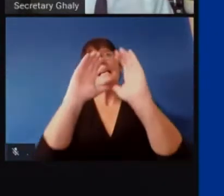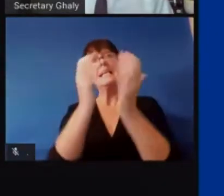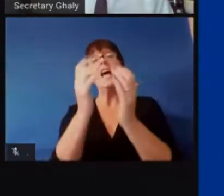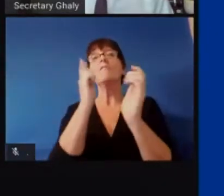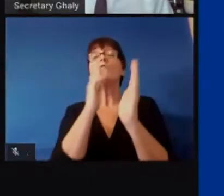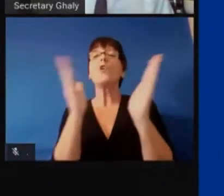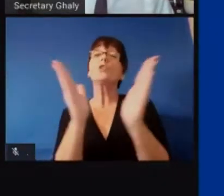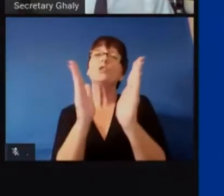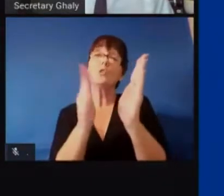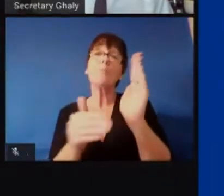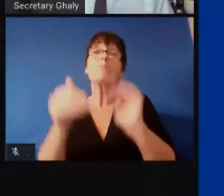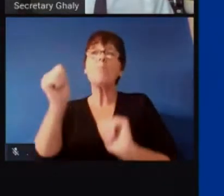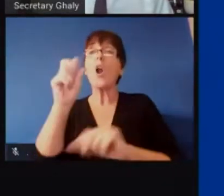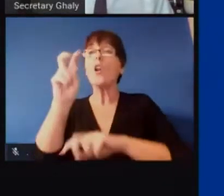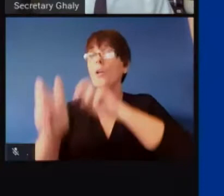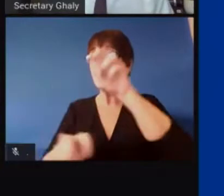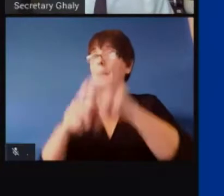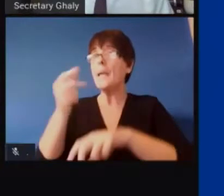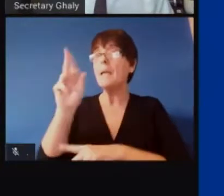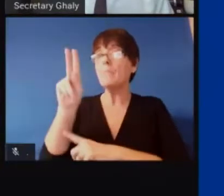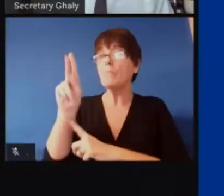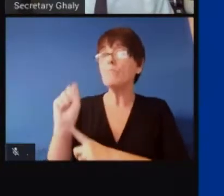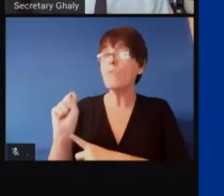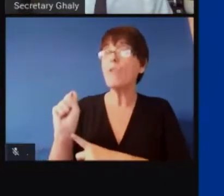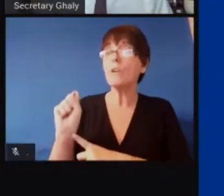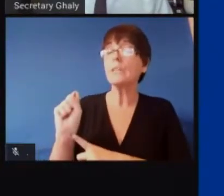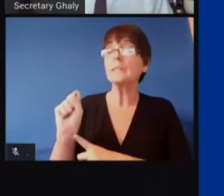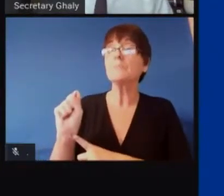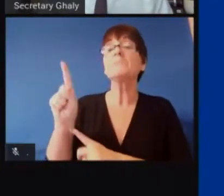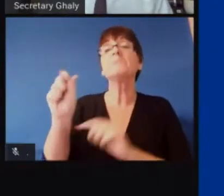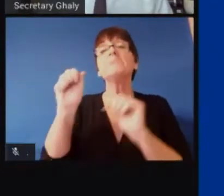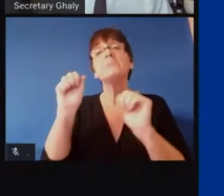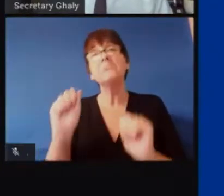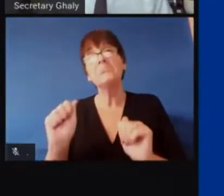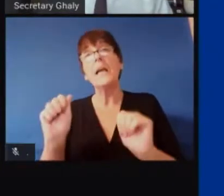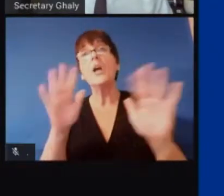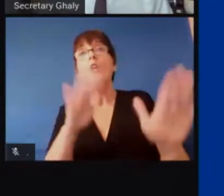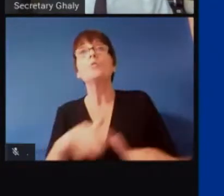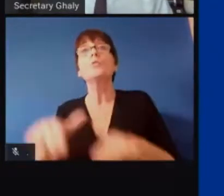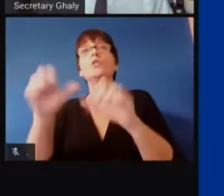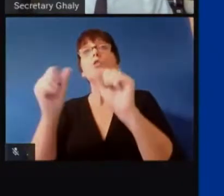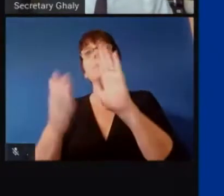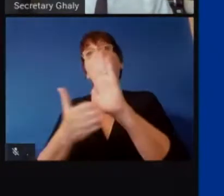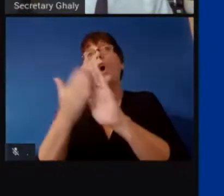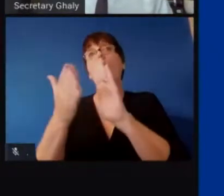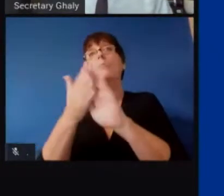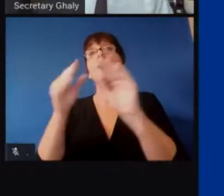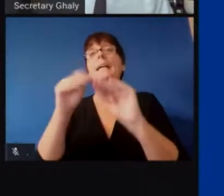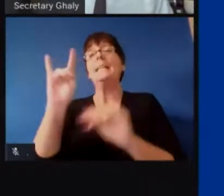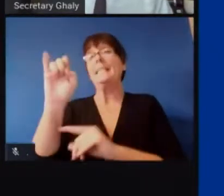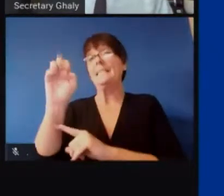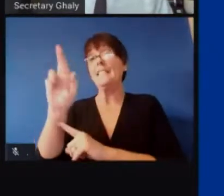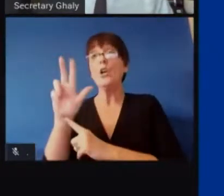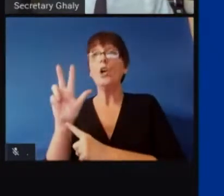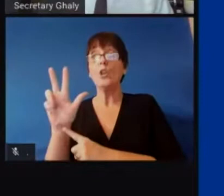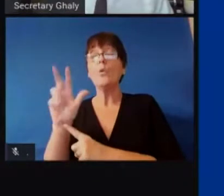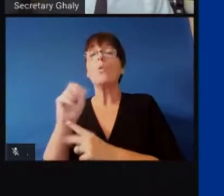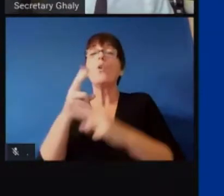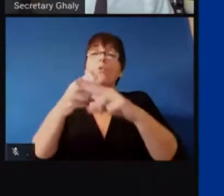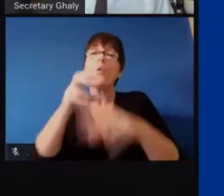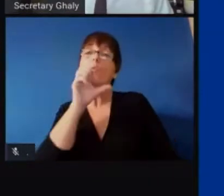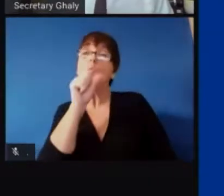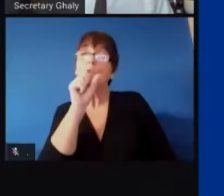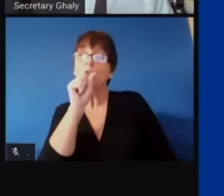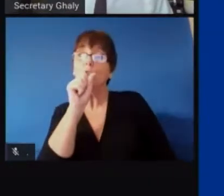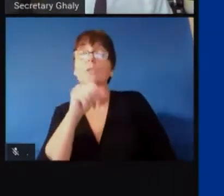smaller theme parks, and these smaller theme parks can resume operations in Tier 3 or Orange